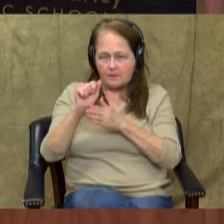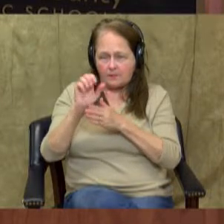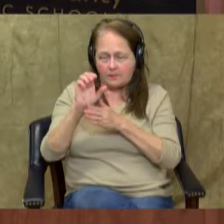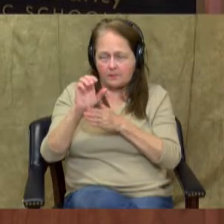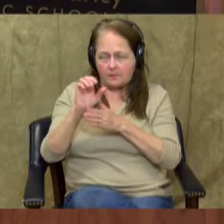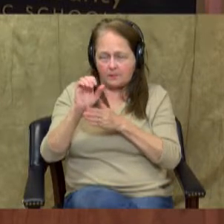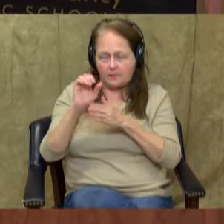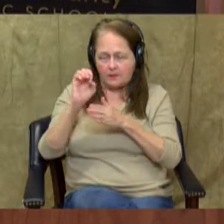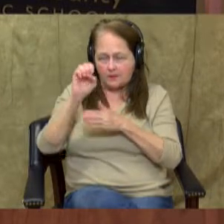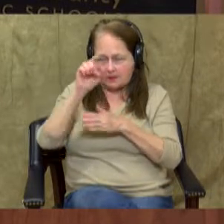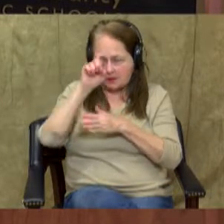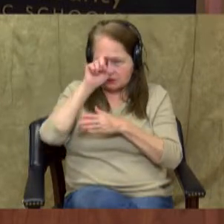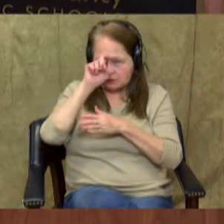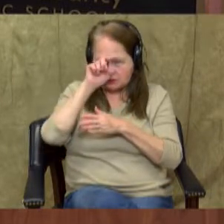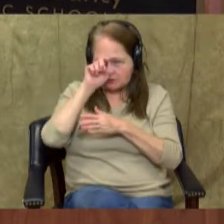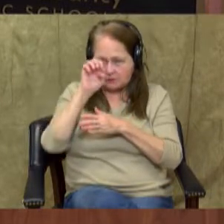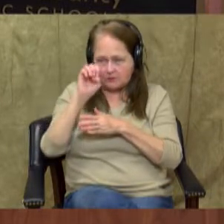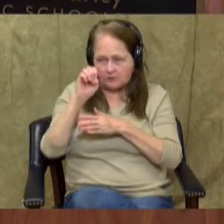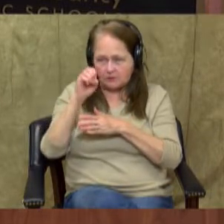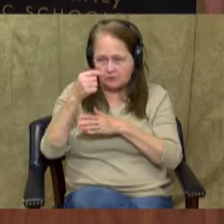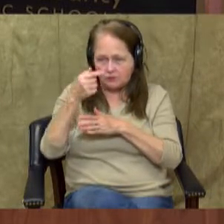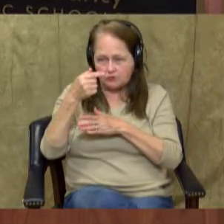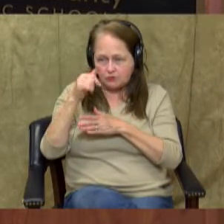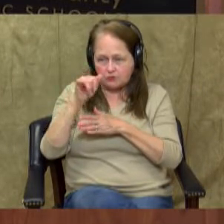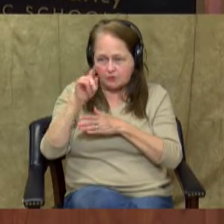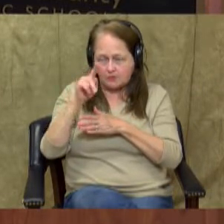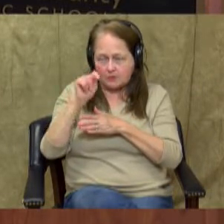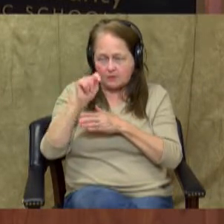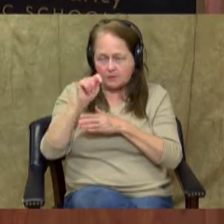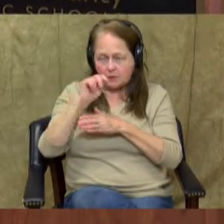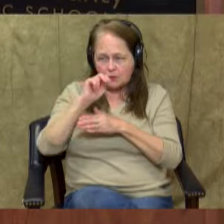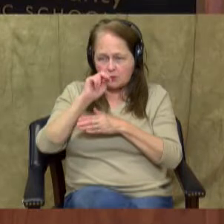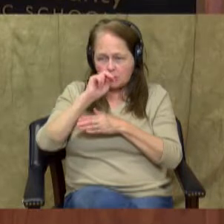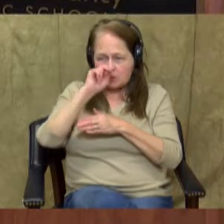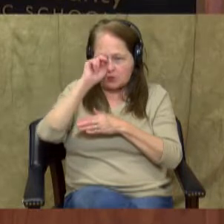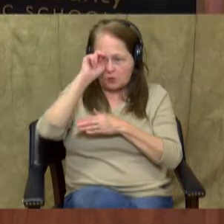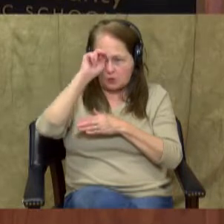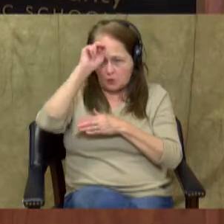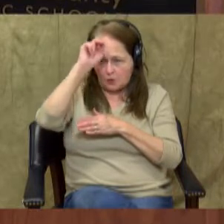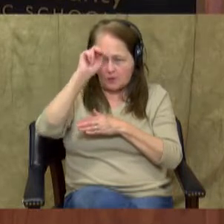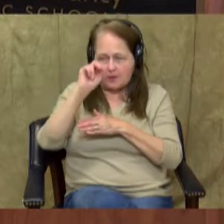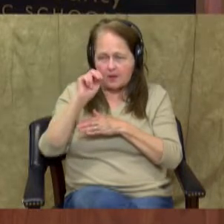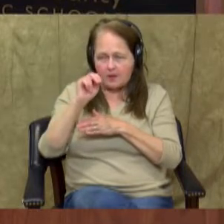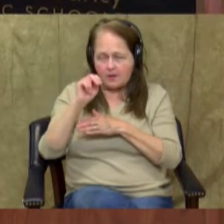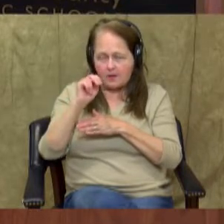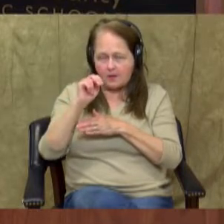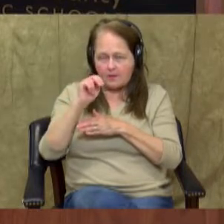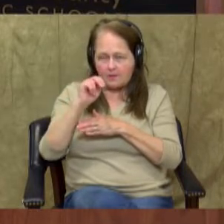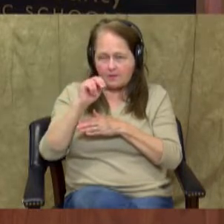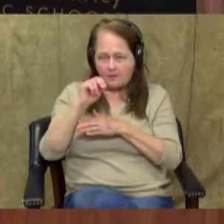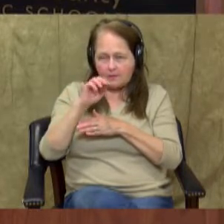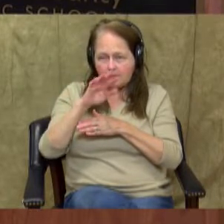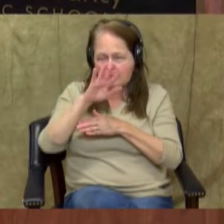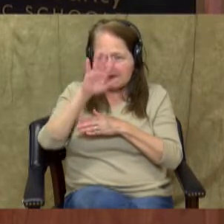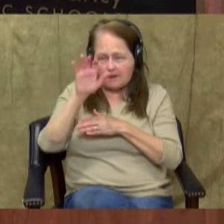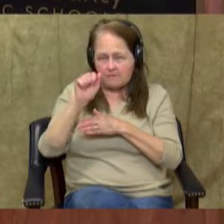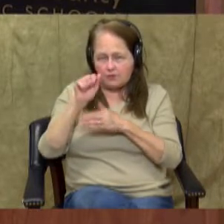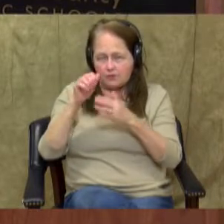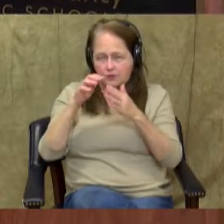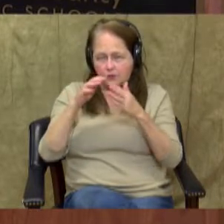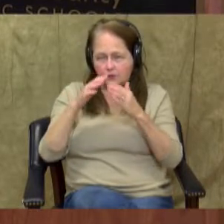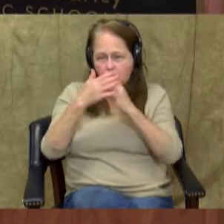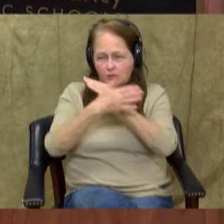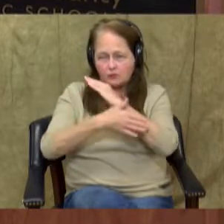finally, Egypt. Okay, so those are our 5 North African countries. Now let's move and go to the